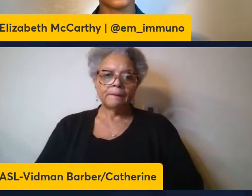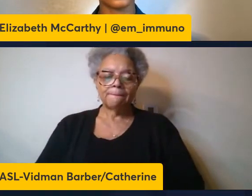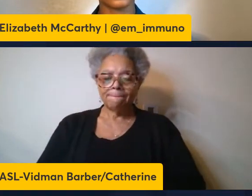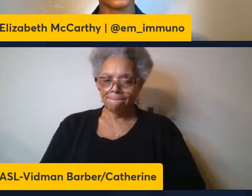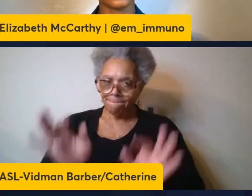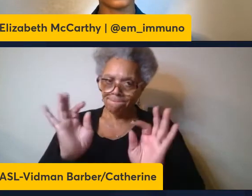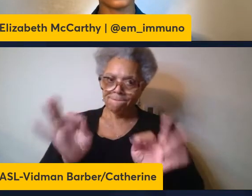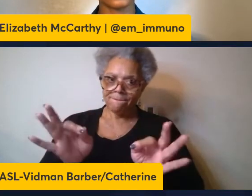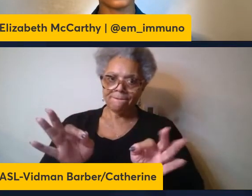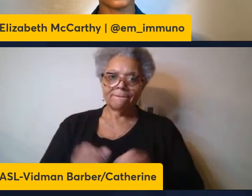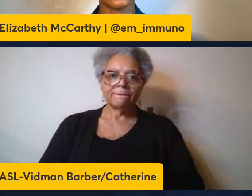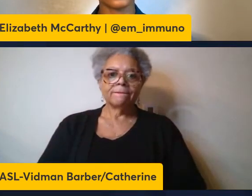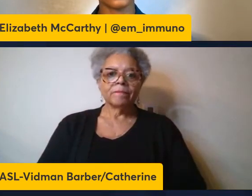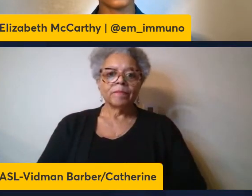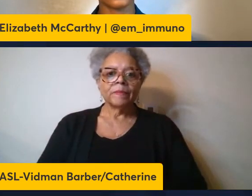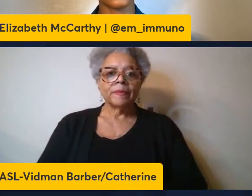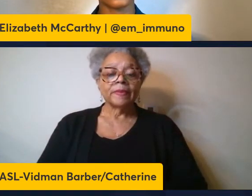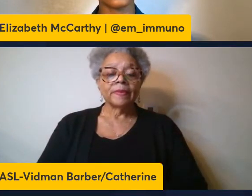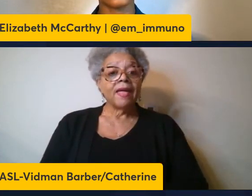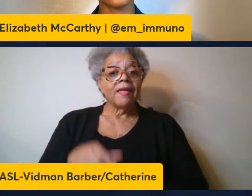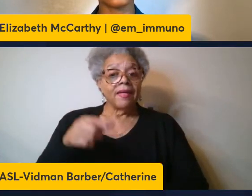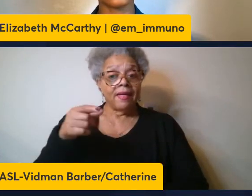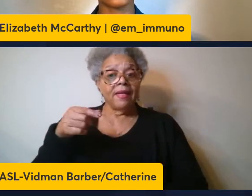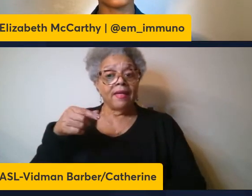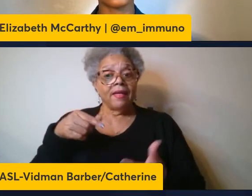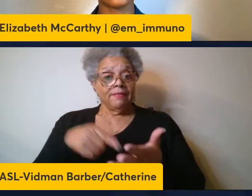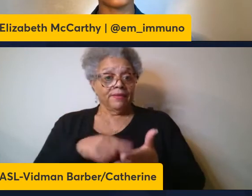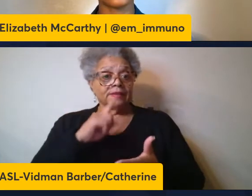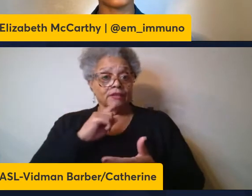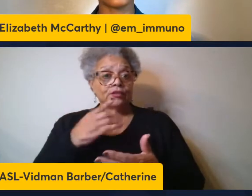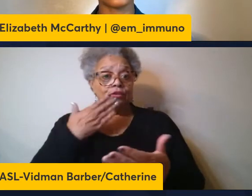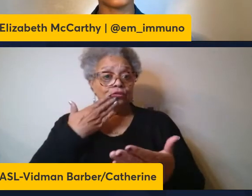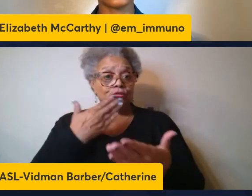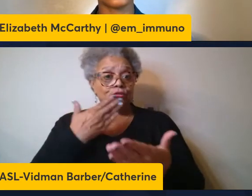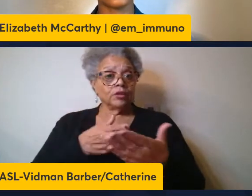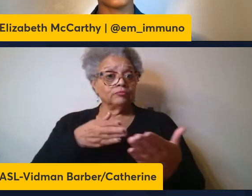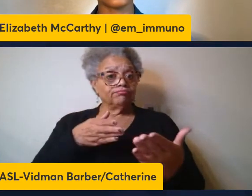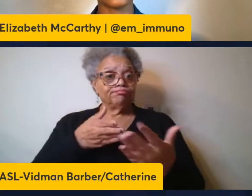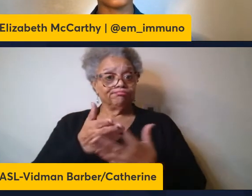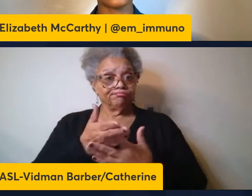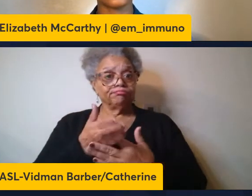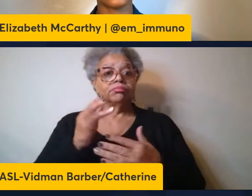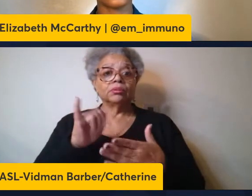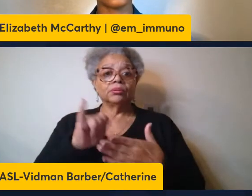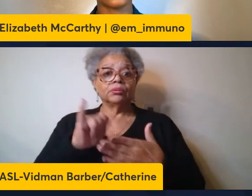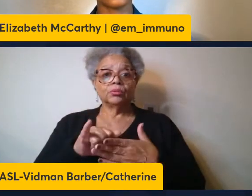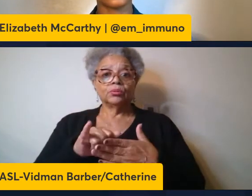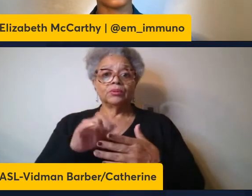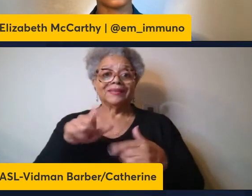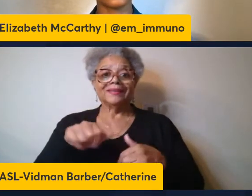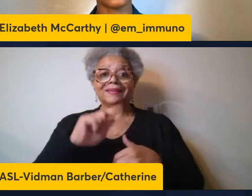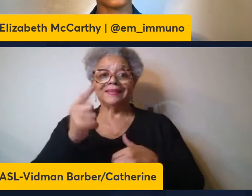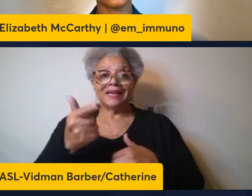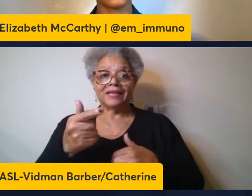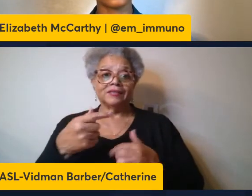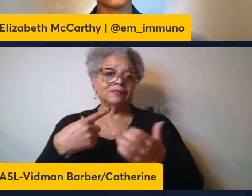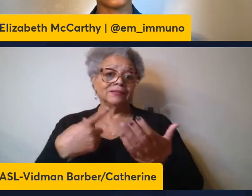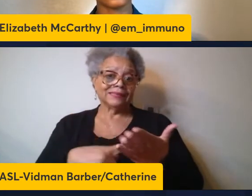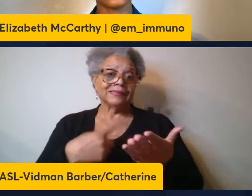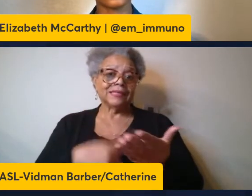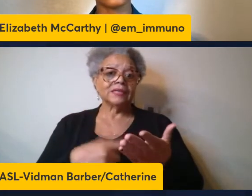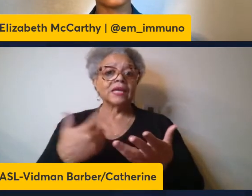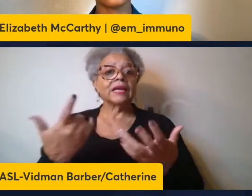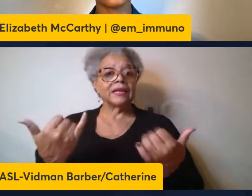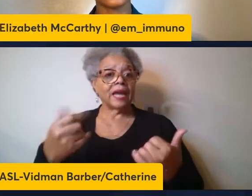Absolutely. And this is a great segue into the next section of this discussion, actually, because I want us now to, take some